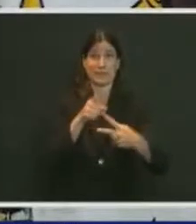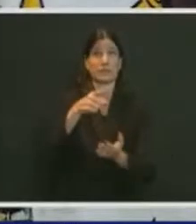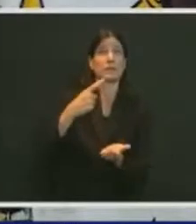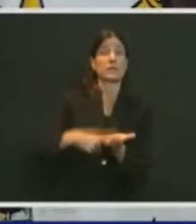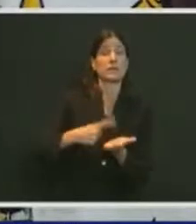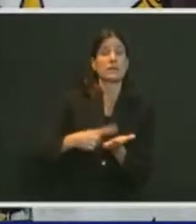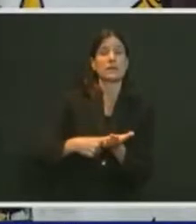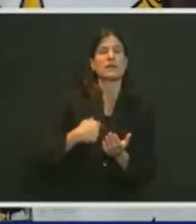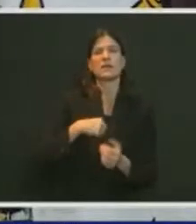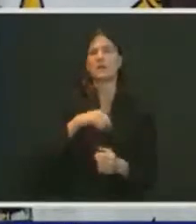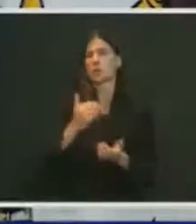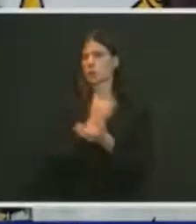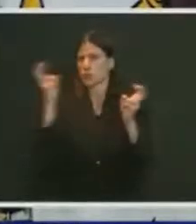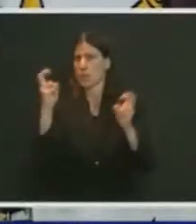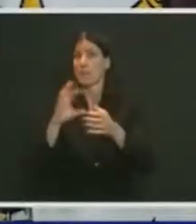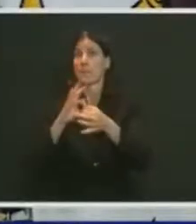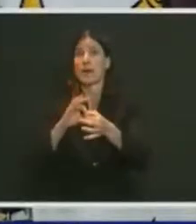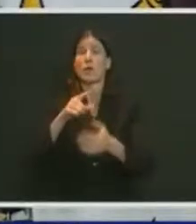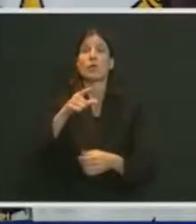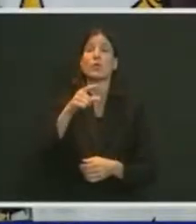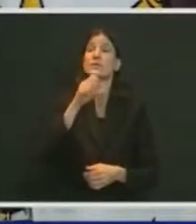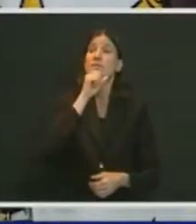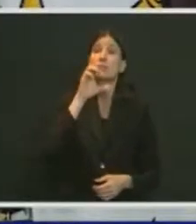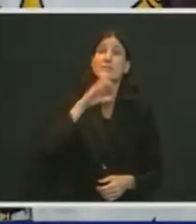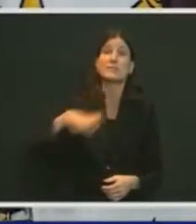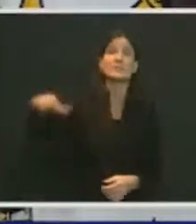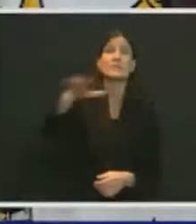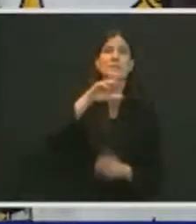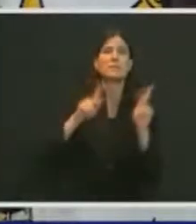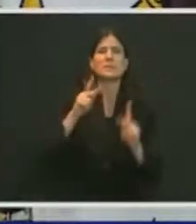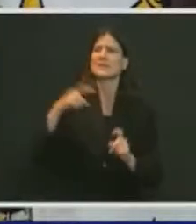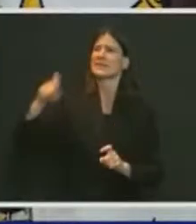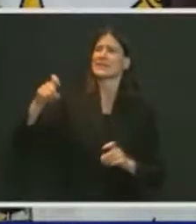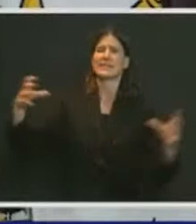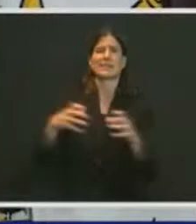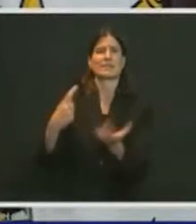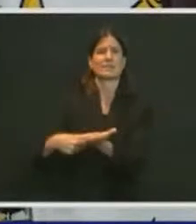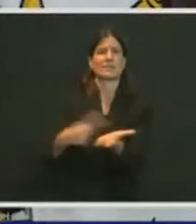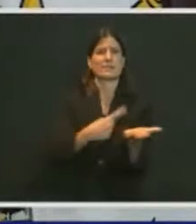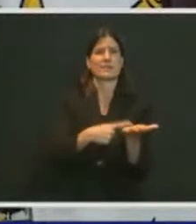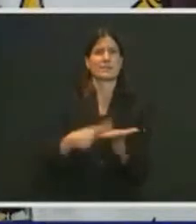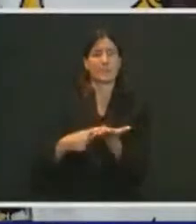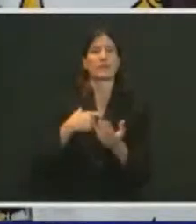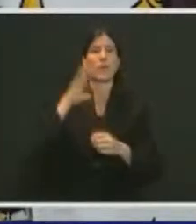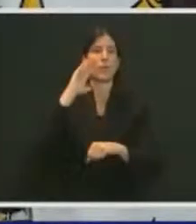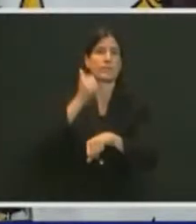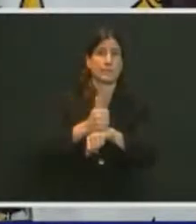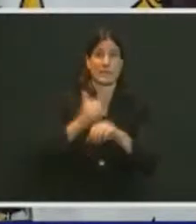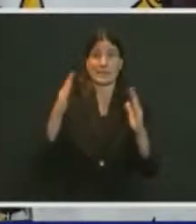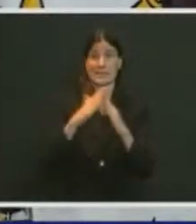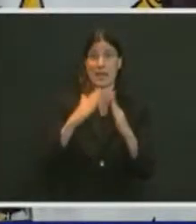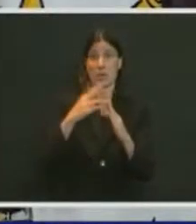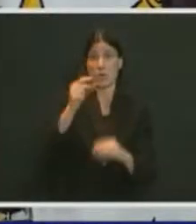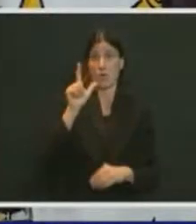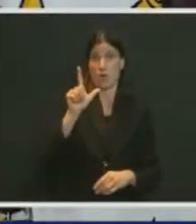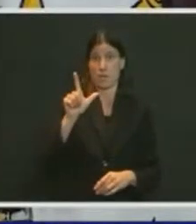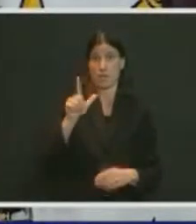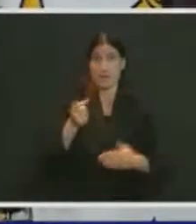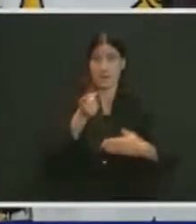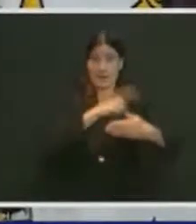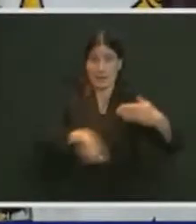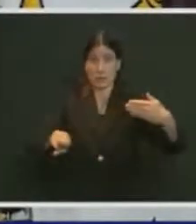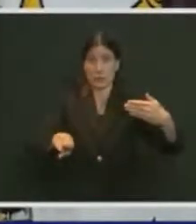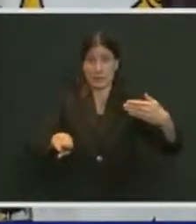for older adults. Next Thursday at 11 a.m., I'm going to be hosting a Facebook Live for